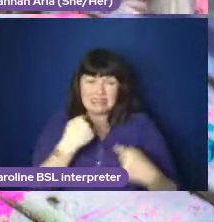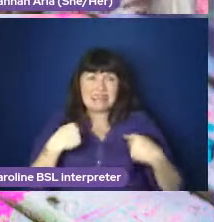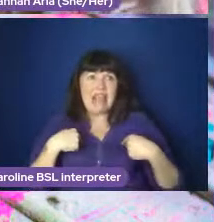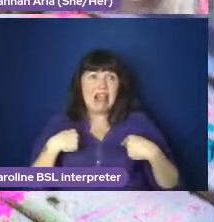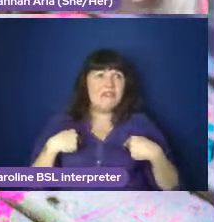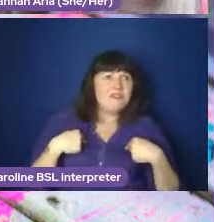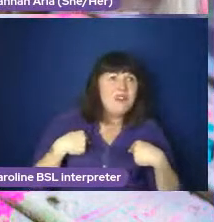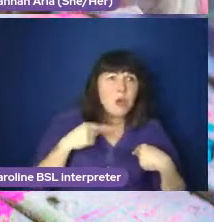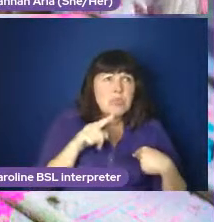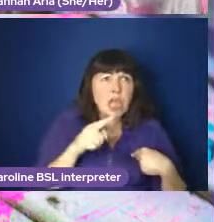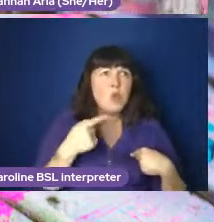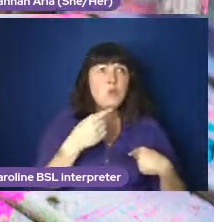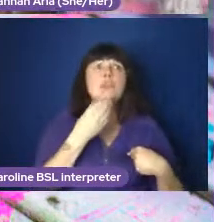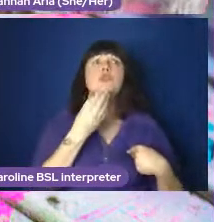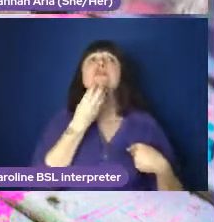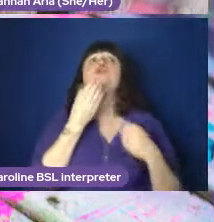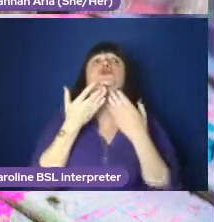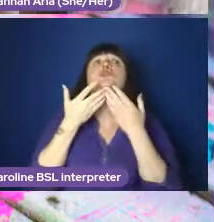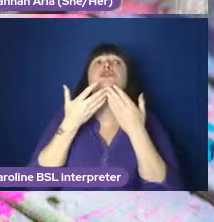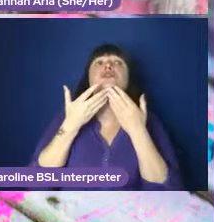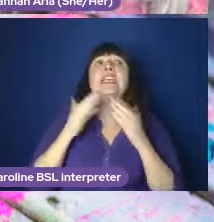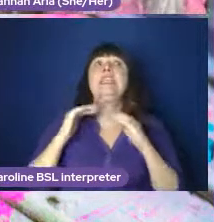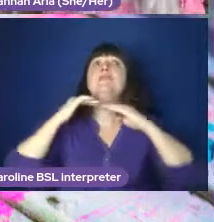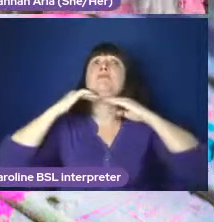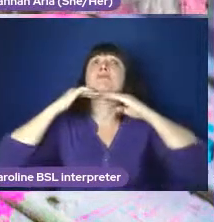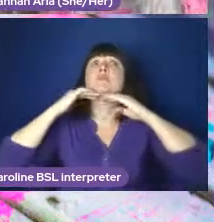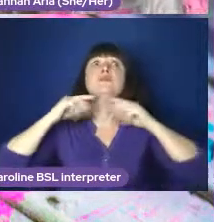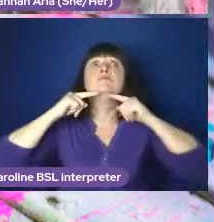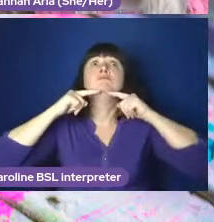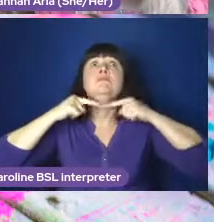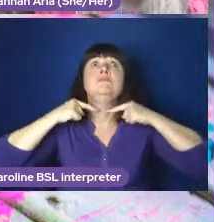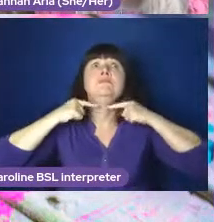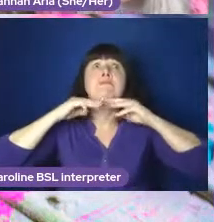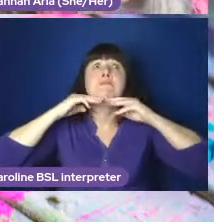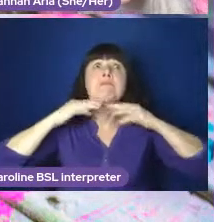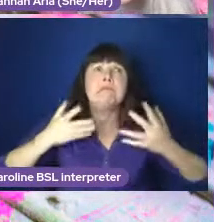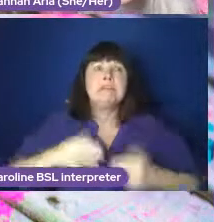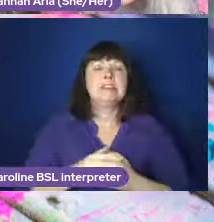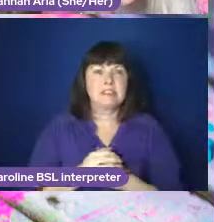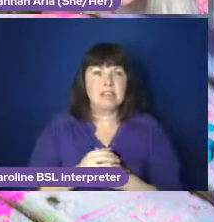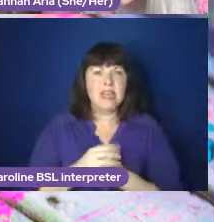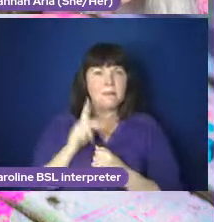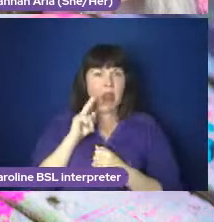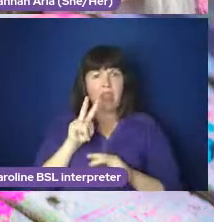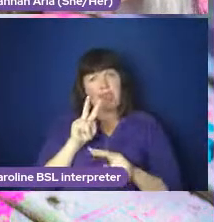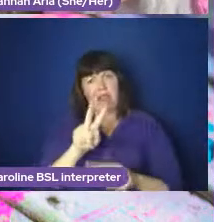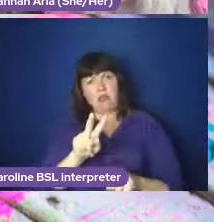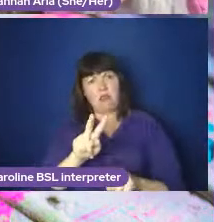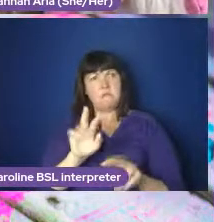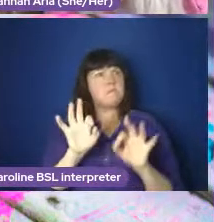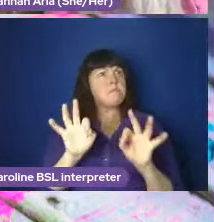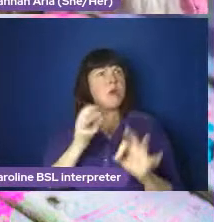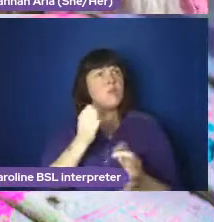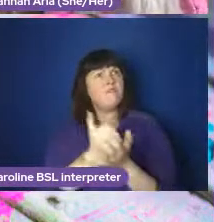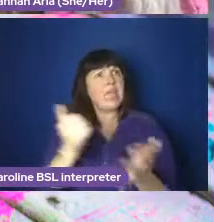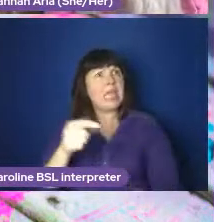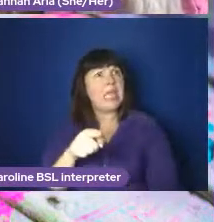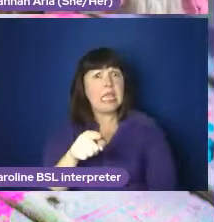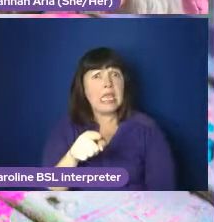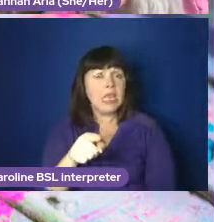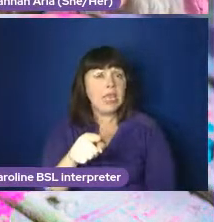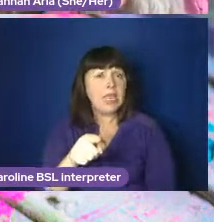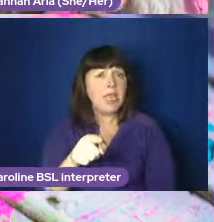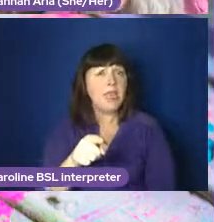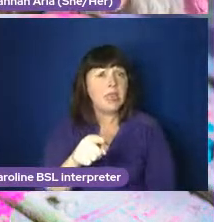chin. Or chins, I should say. But I think she's done this brilliantly. And she's got